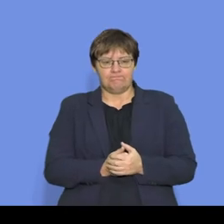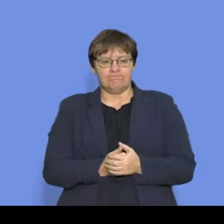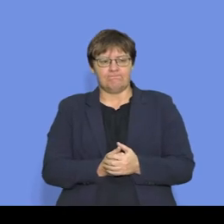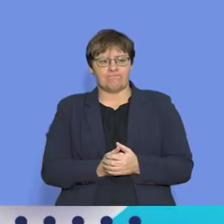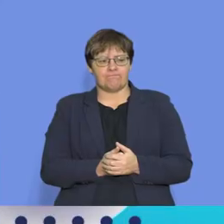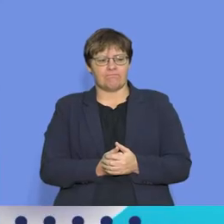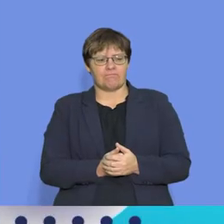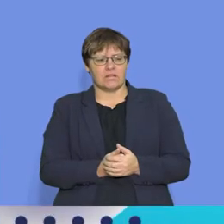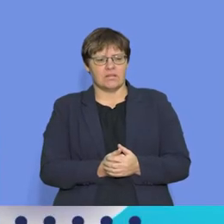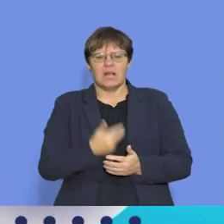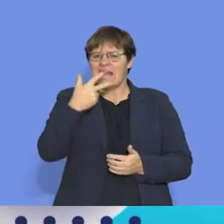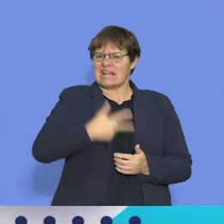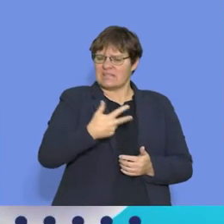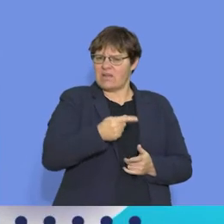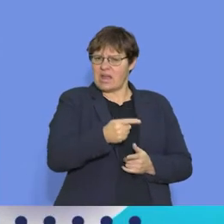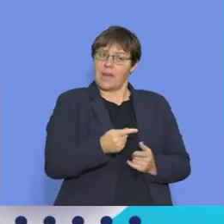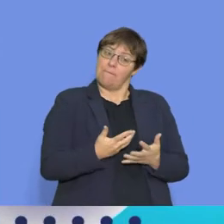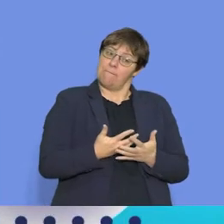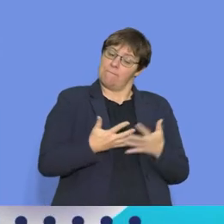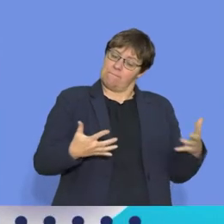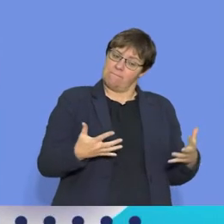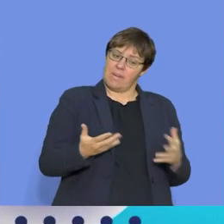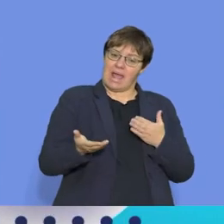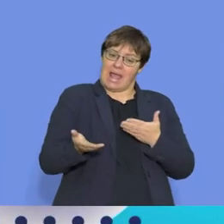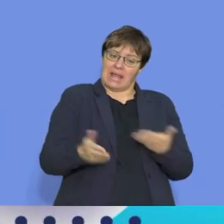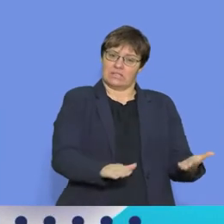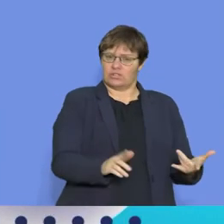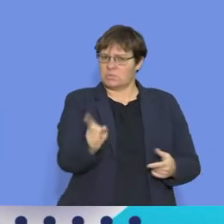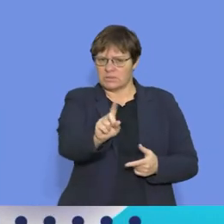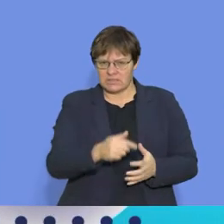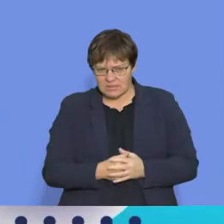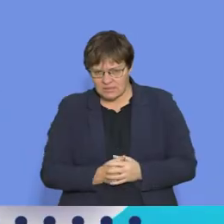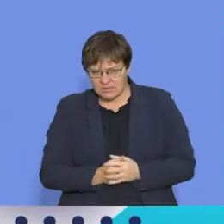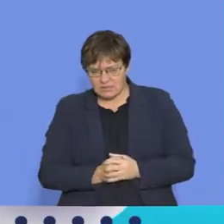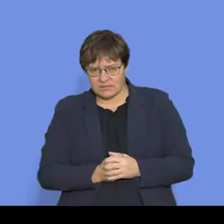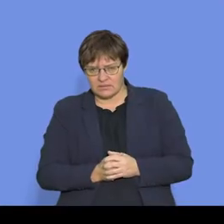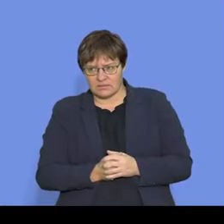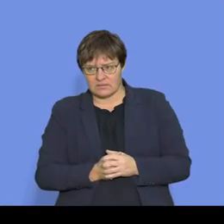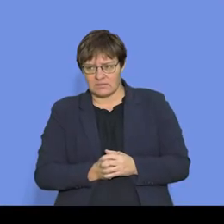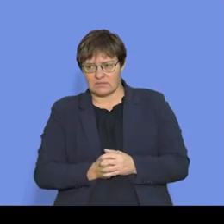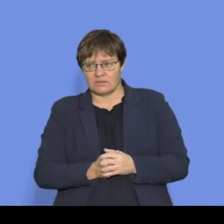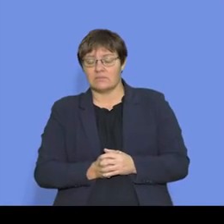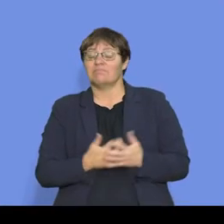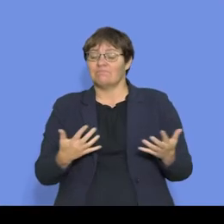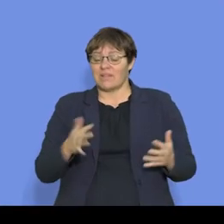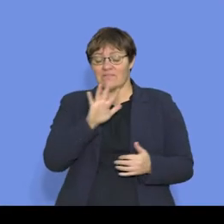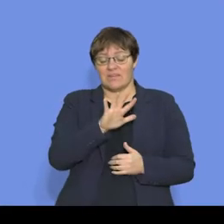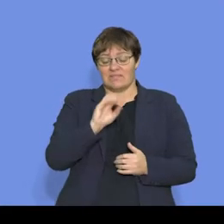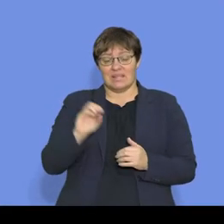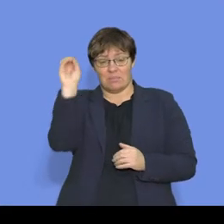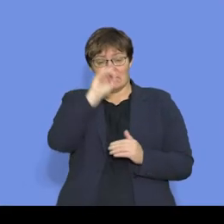Now, how do we classify what a mass extinction is? Okay, and first of all, it's where more